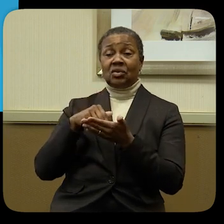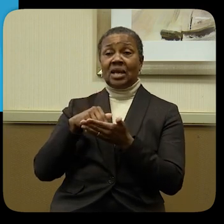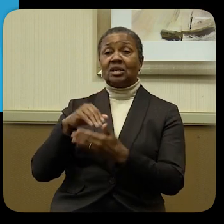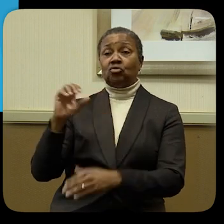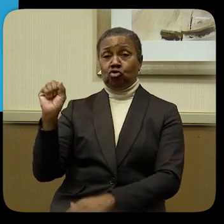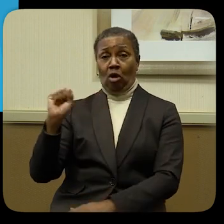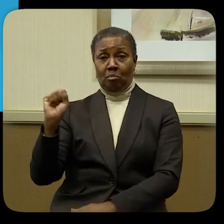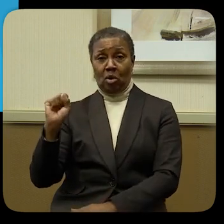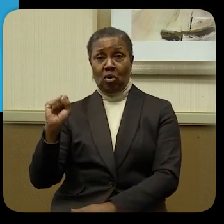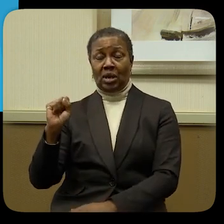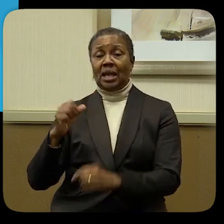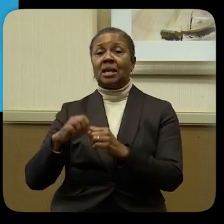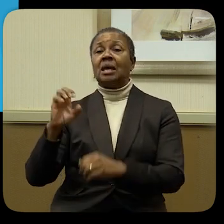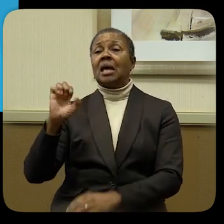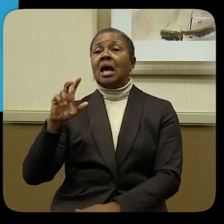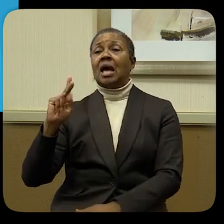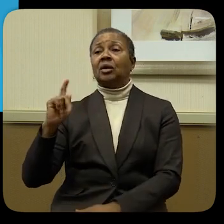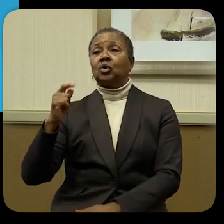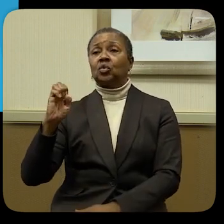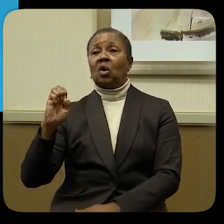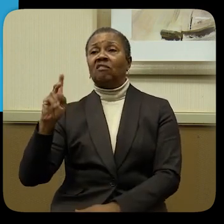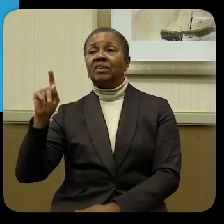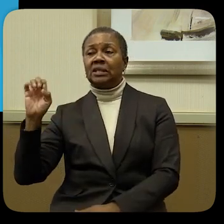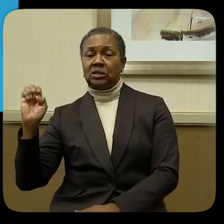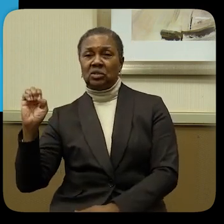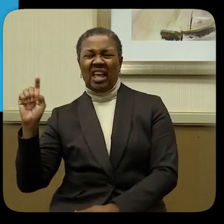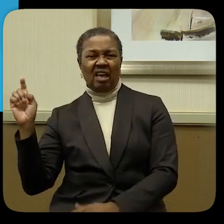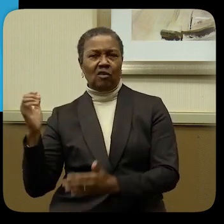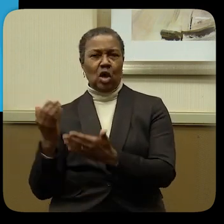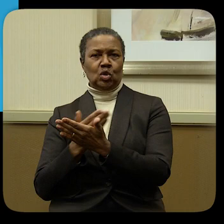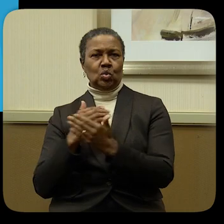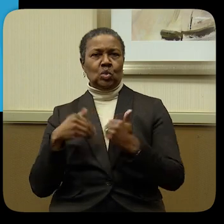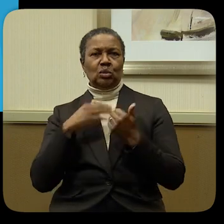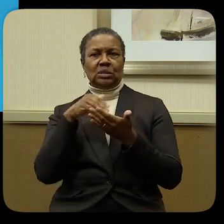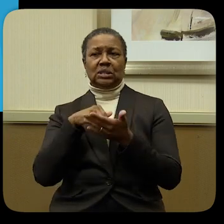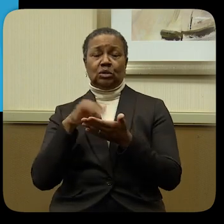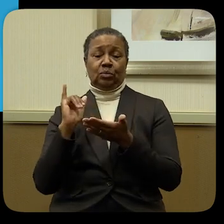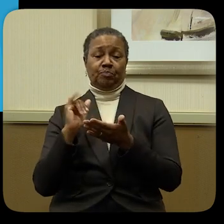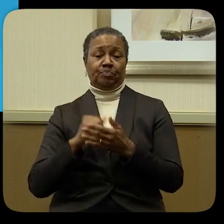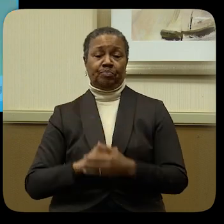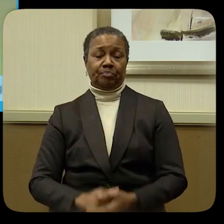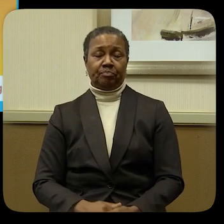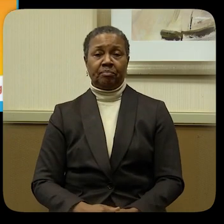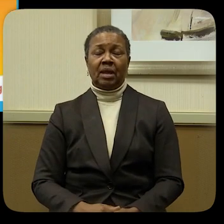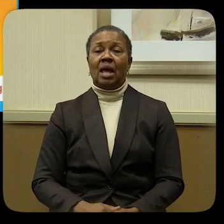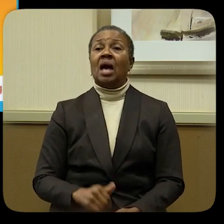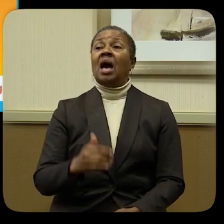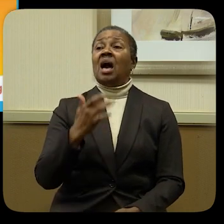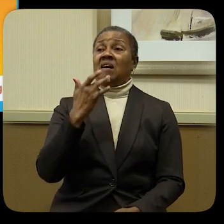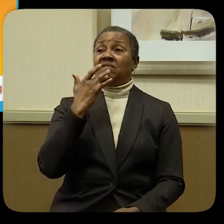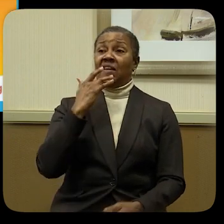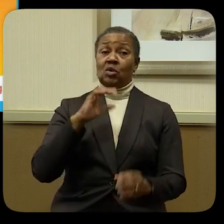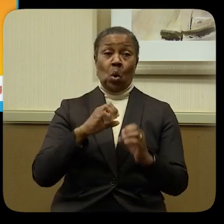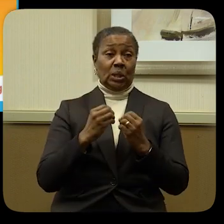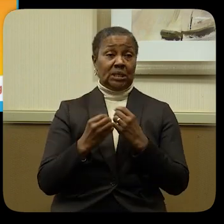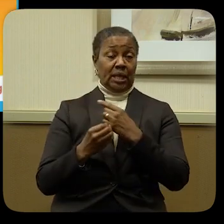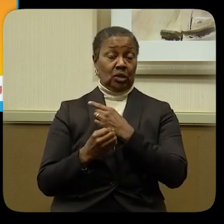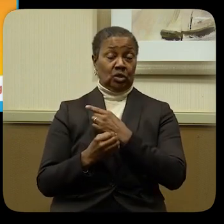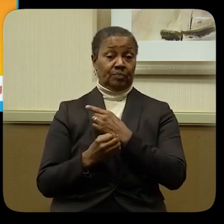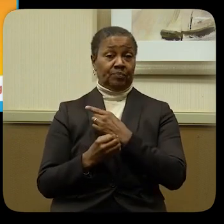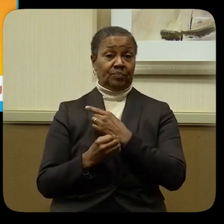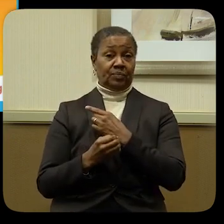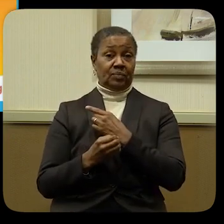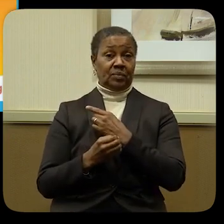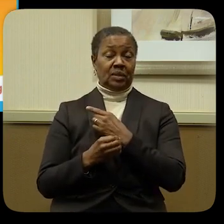and Elk Grove Village, they have a new LGBT center as well. Okay, one of my favorite organizations